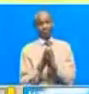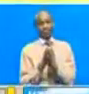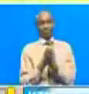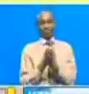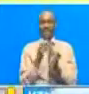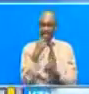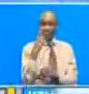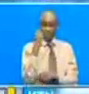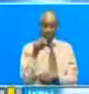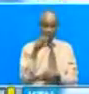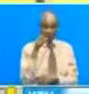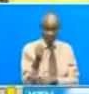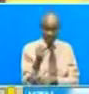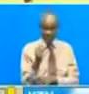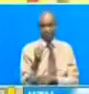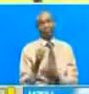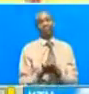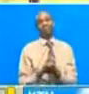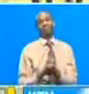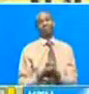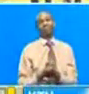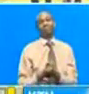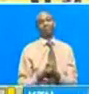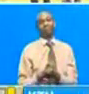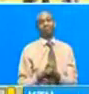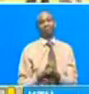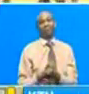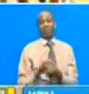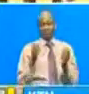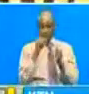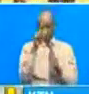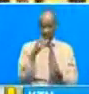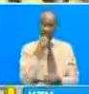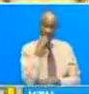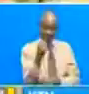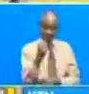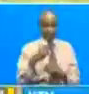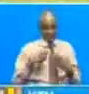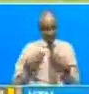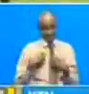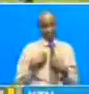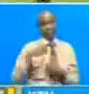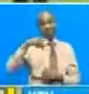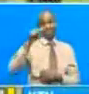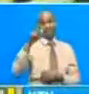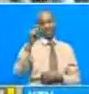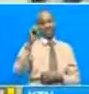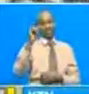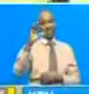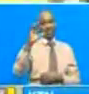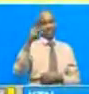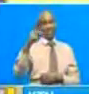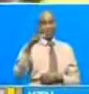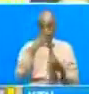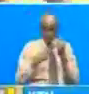clocked 11.5 and 11.9 seconds respectively. The 1500 meters race saw Patrick Kipchirchir and Cyrus Koril,